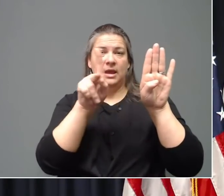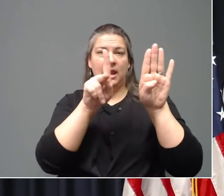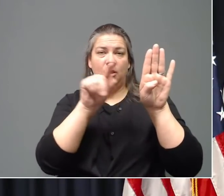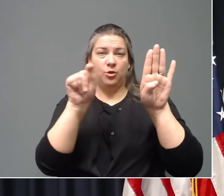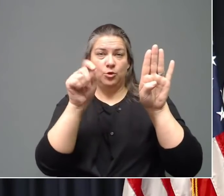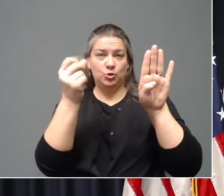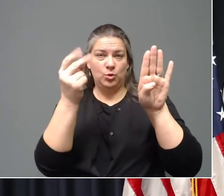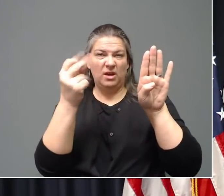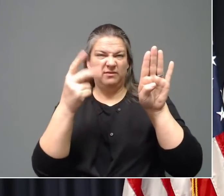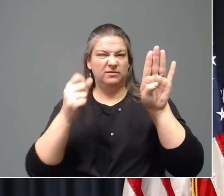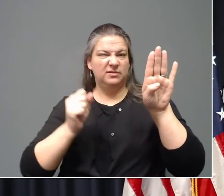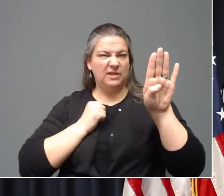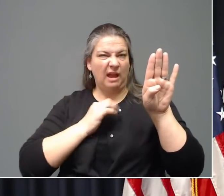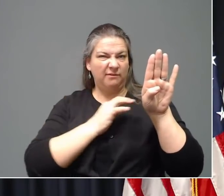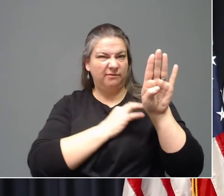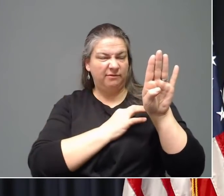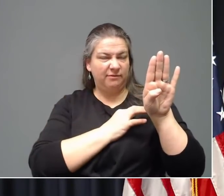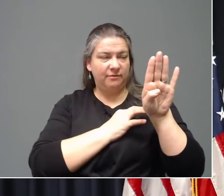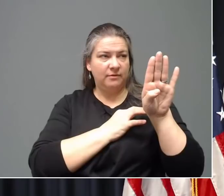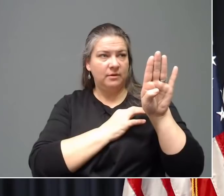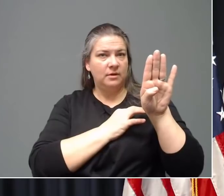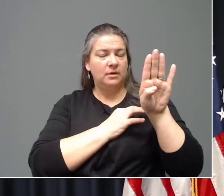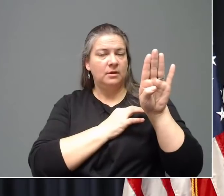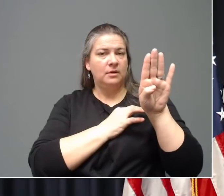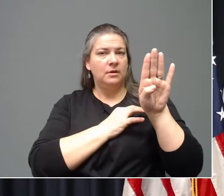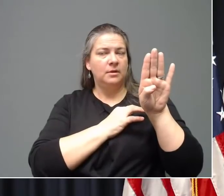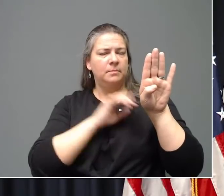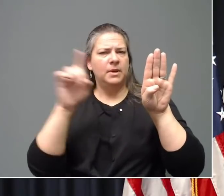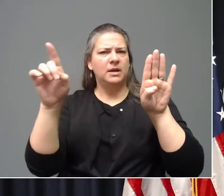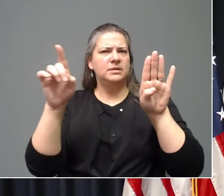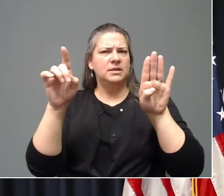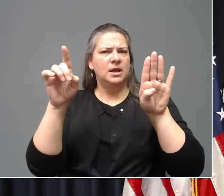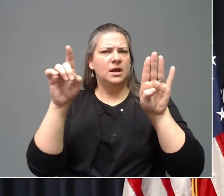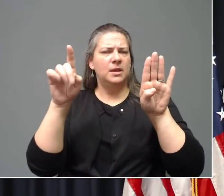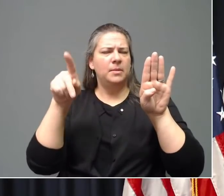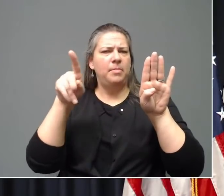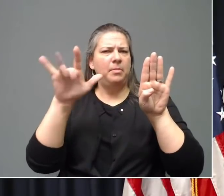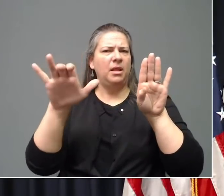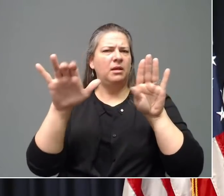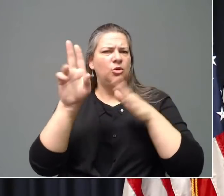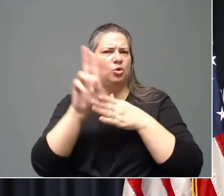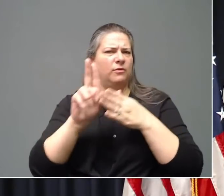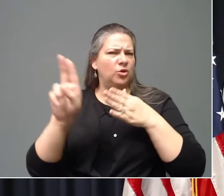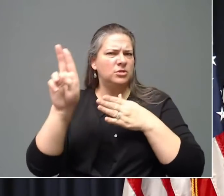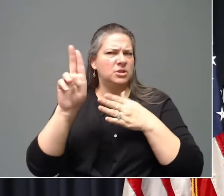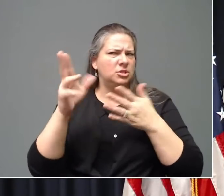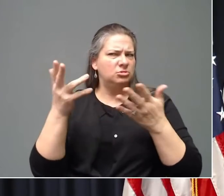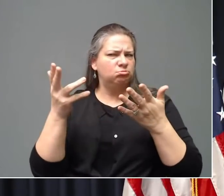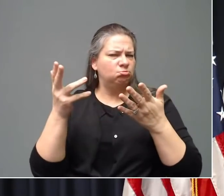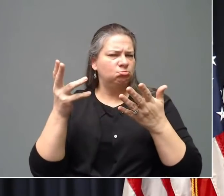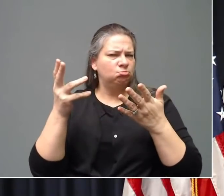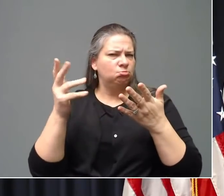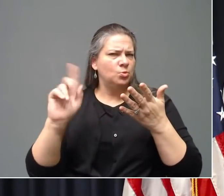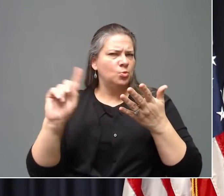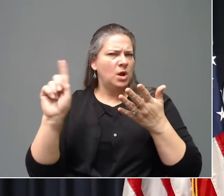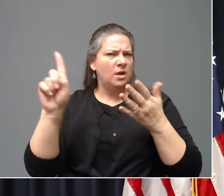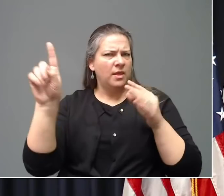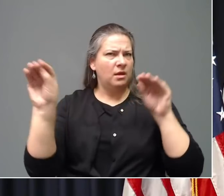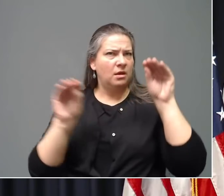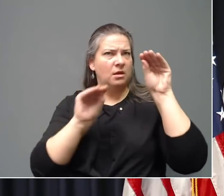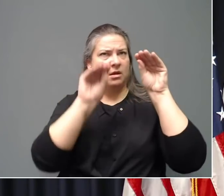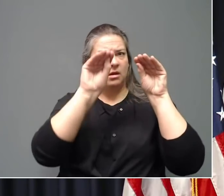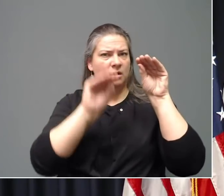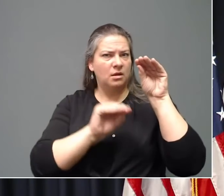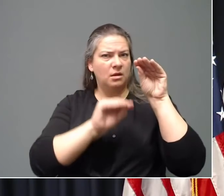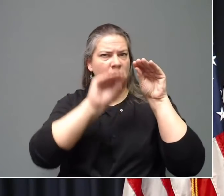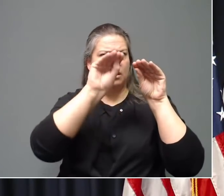faculty. But the state's public universities are not in that. Where do they appear in the